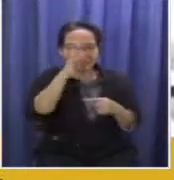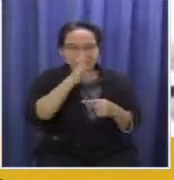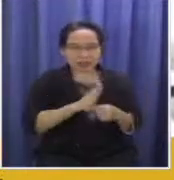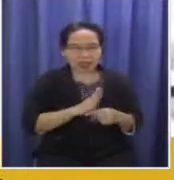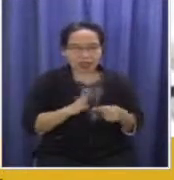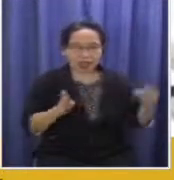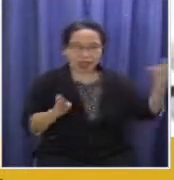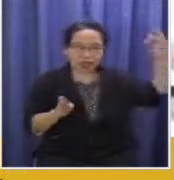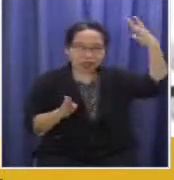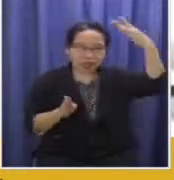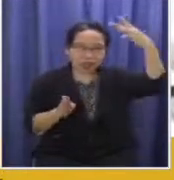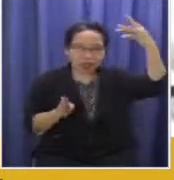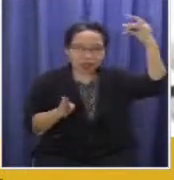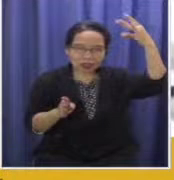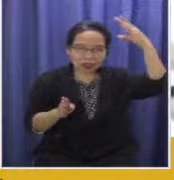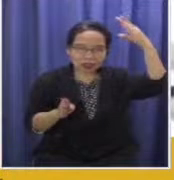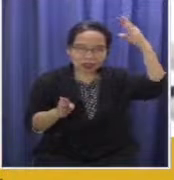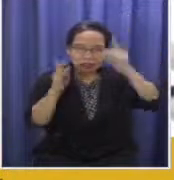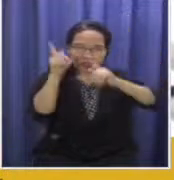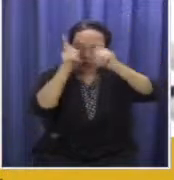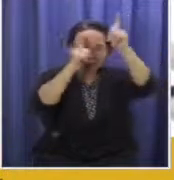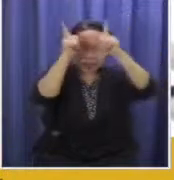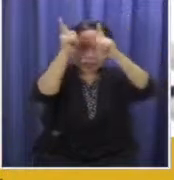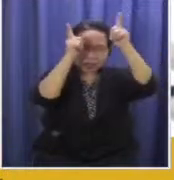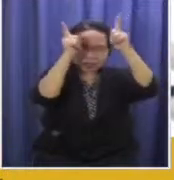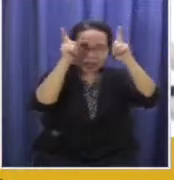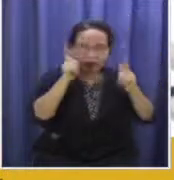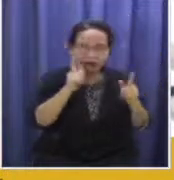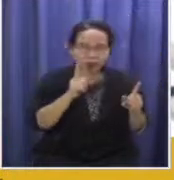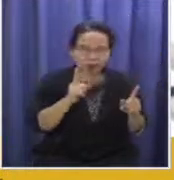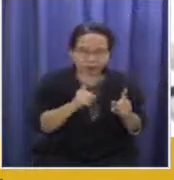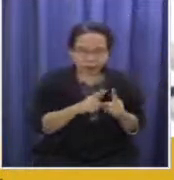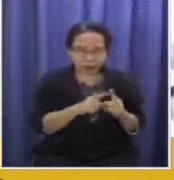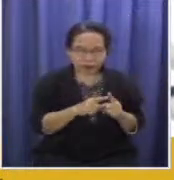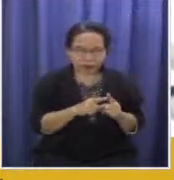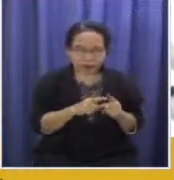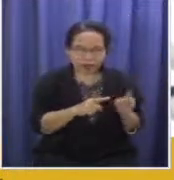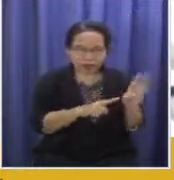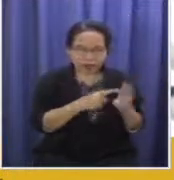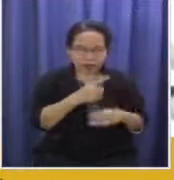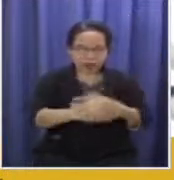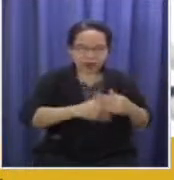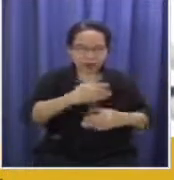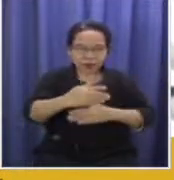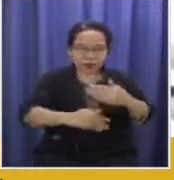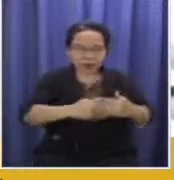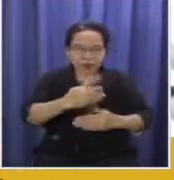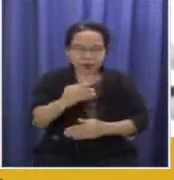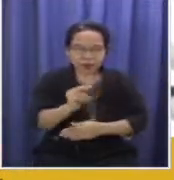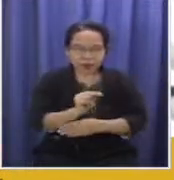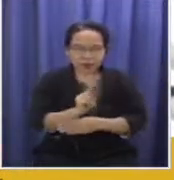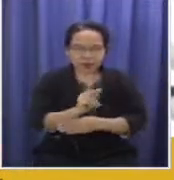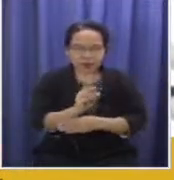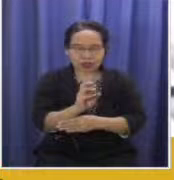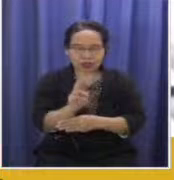to light up that star to begin the process of